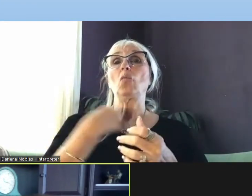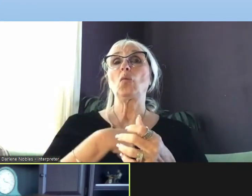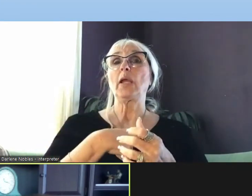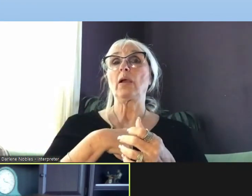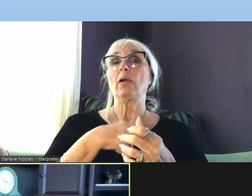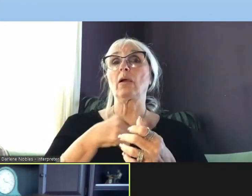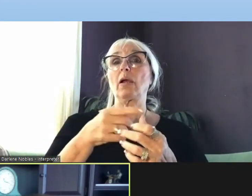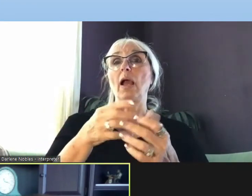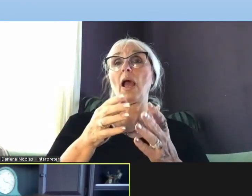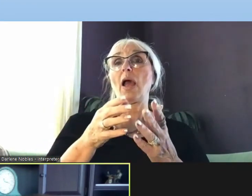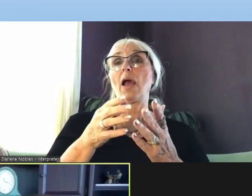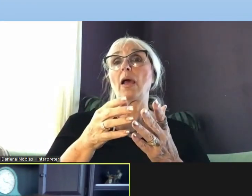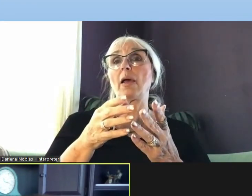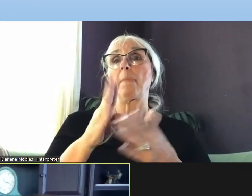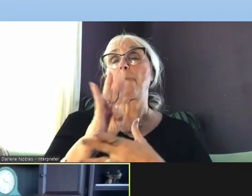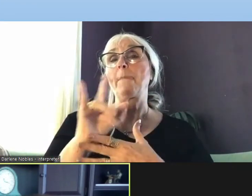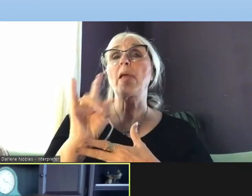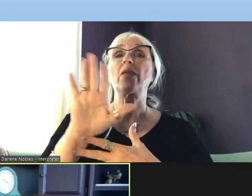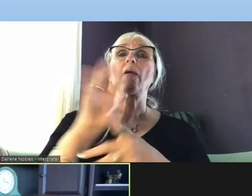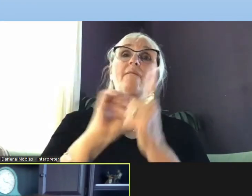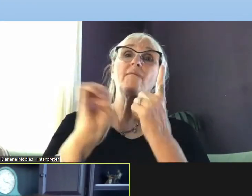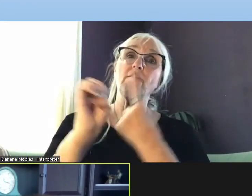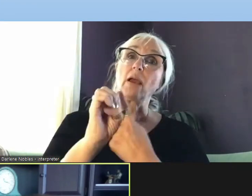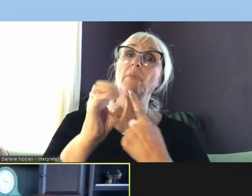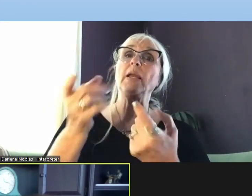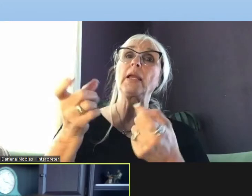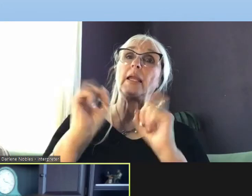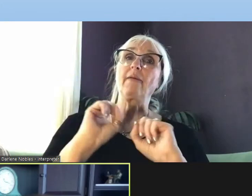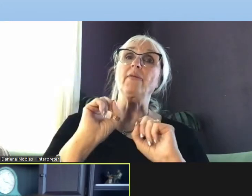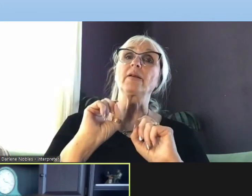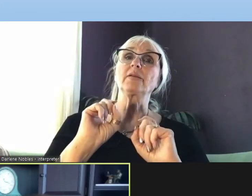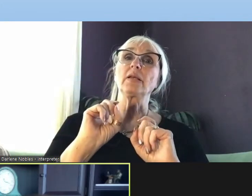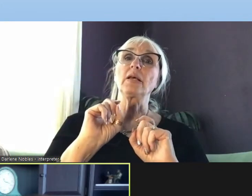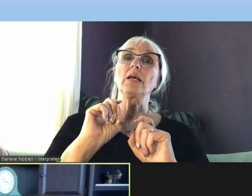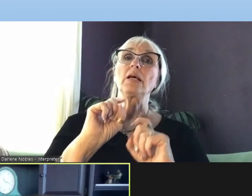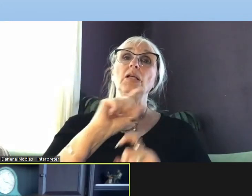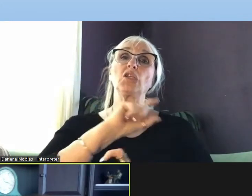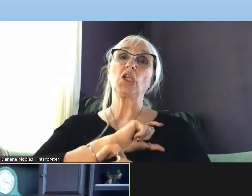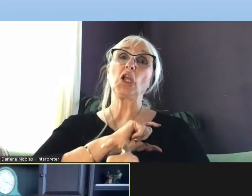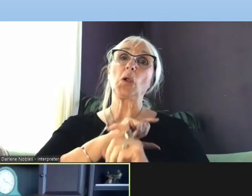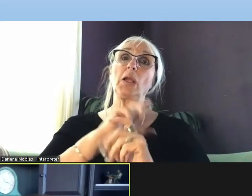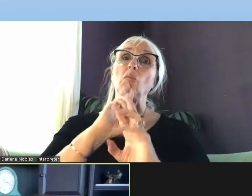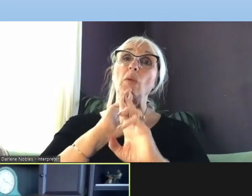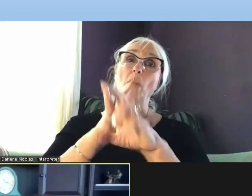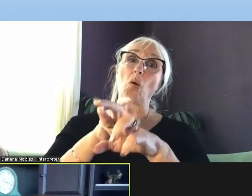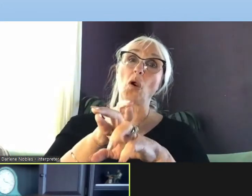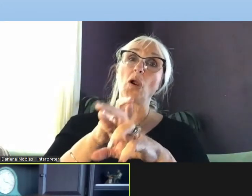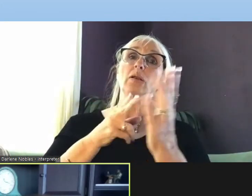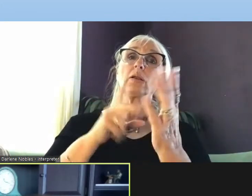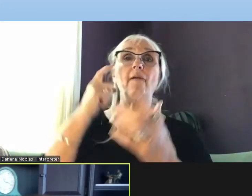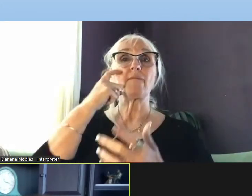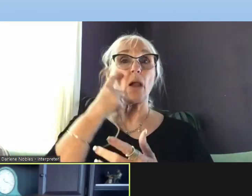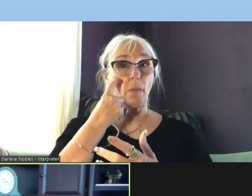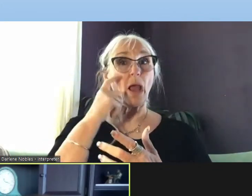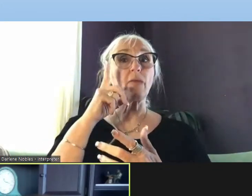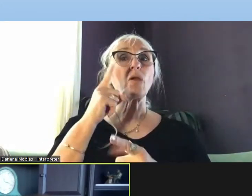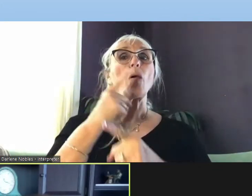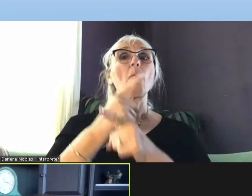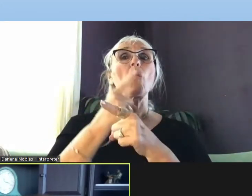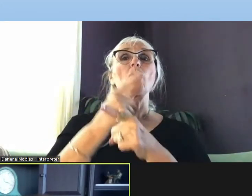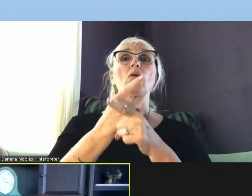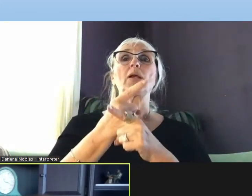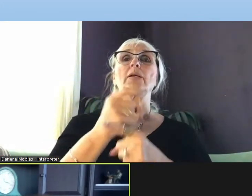their environment and that they can provide us a SOC 2 security report, to verify their appropriate standards